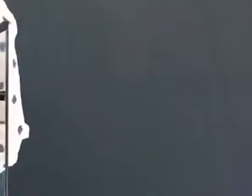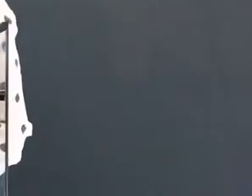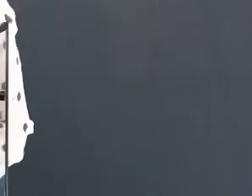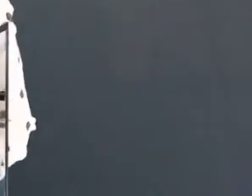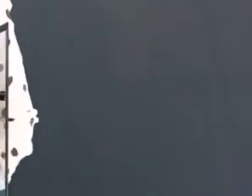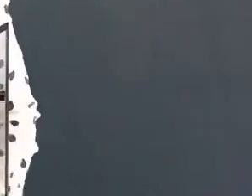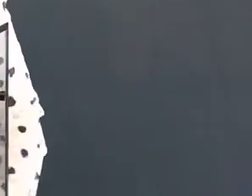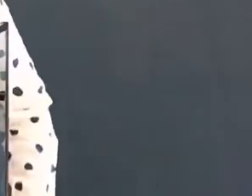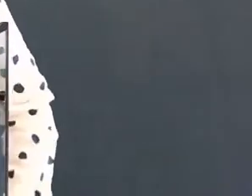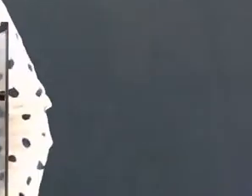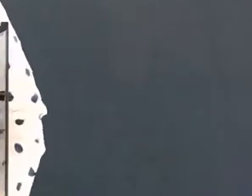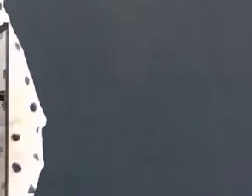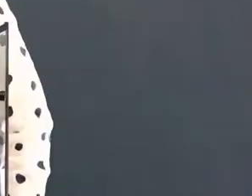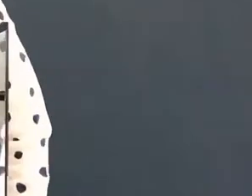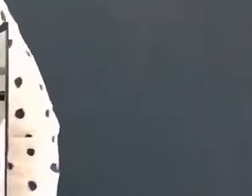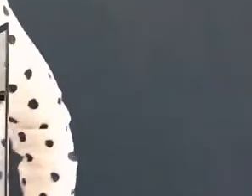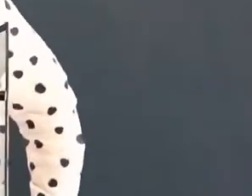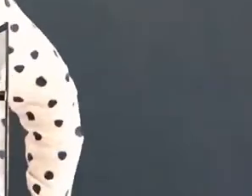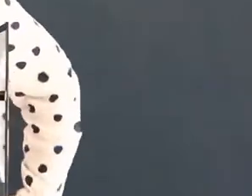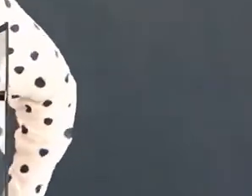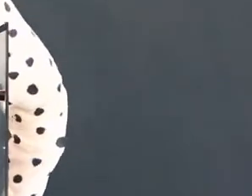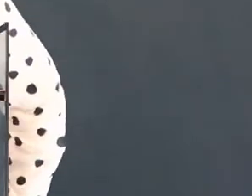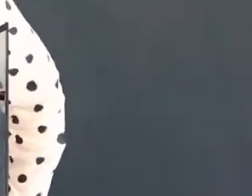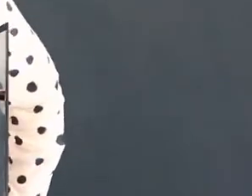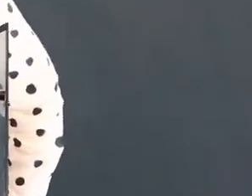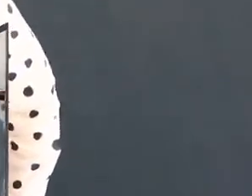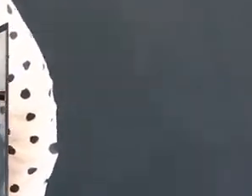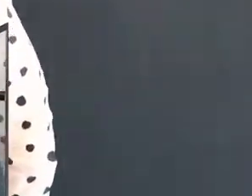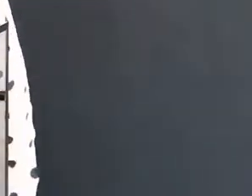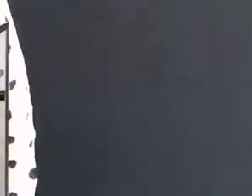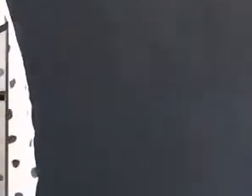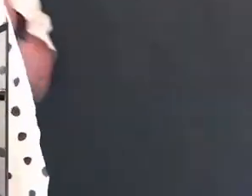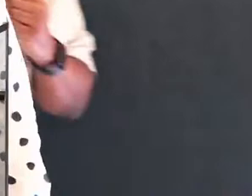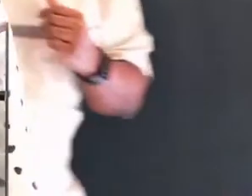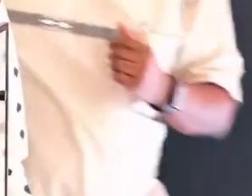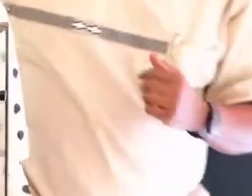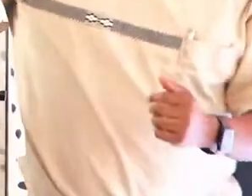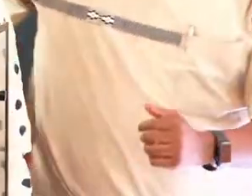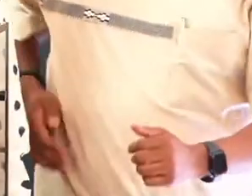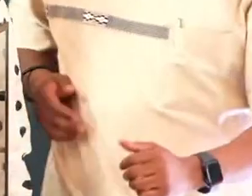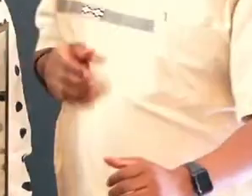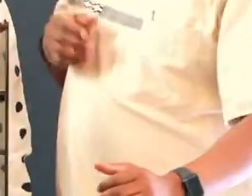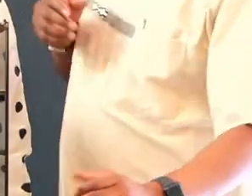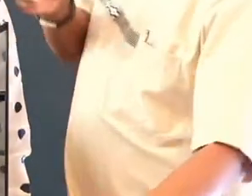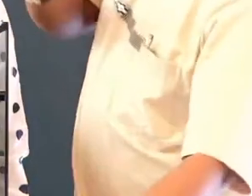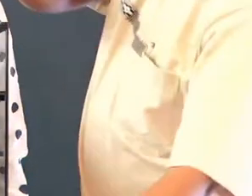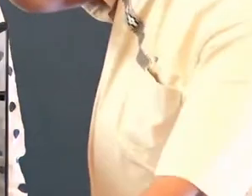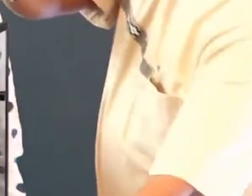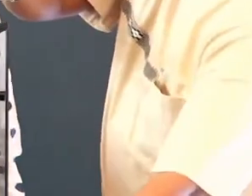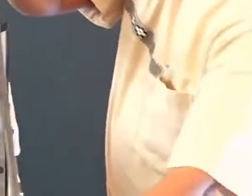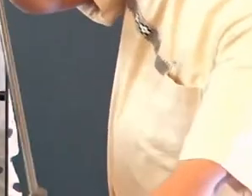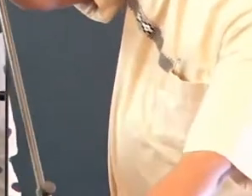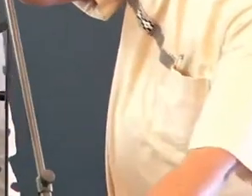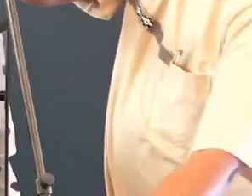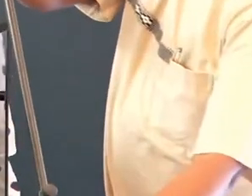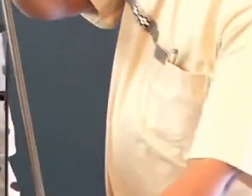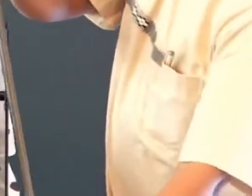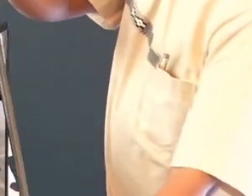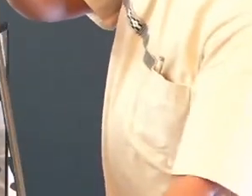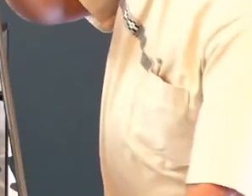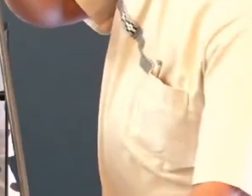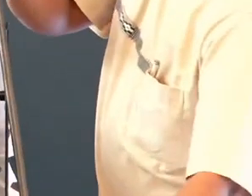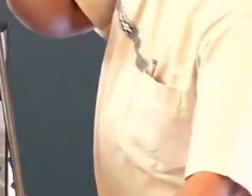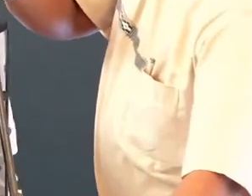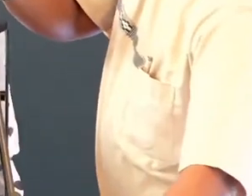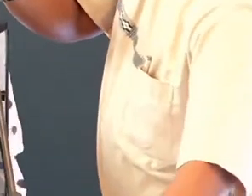Good morning, Minister, again. Good morning, all our dignitaries and everyone in the room. I think you can hear me well.